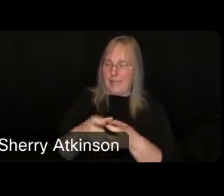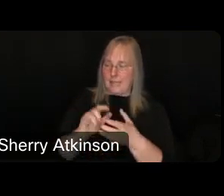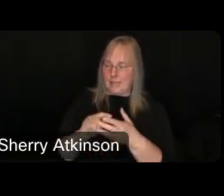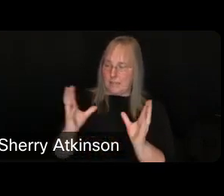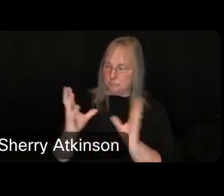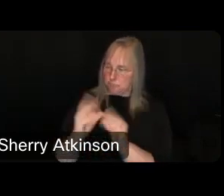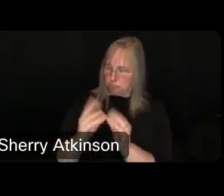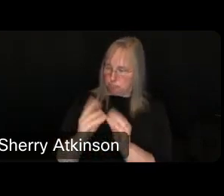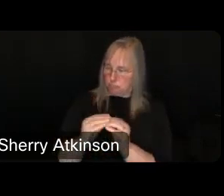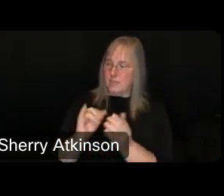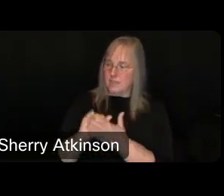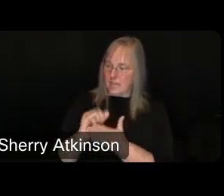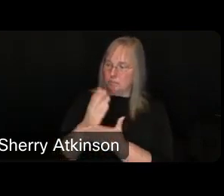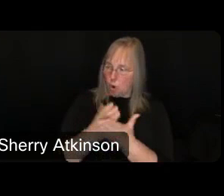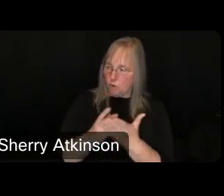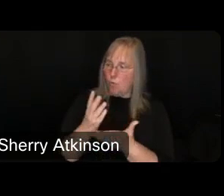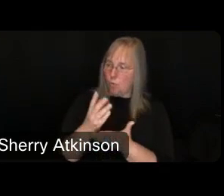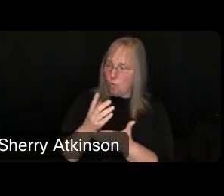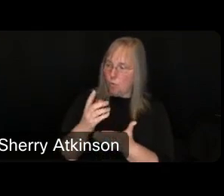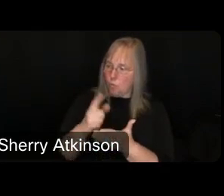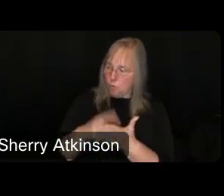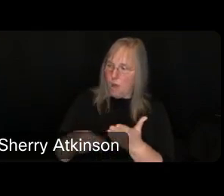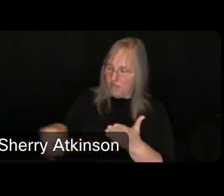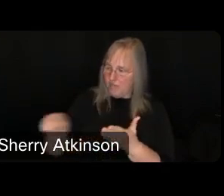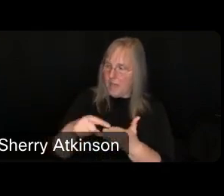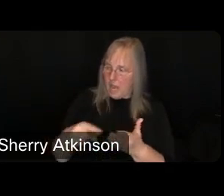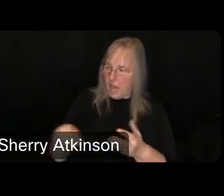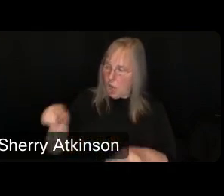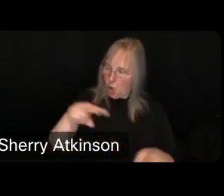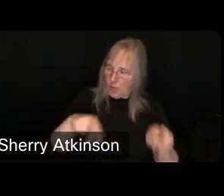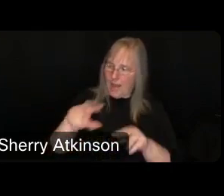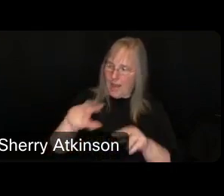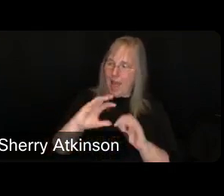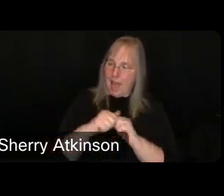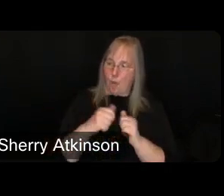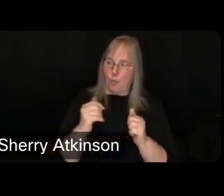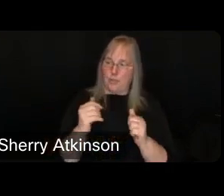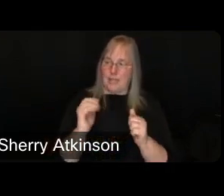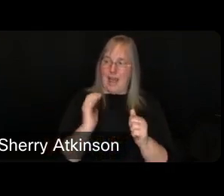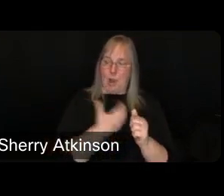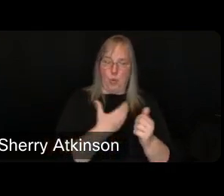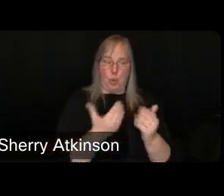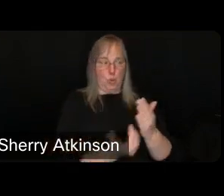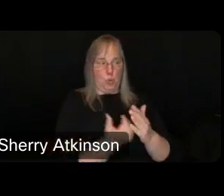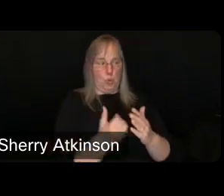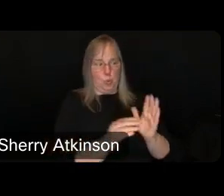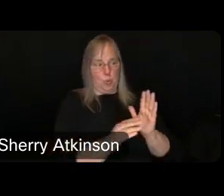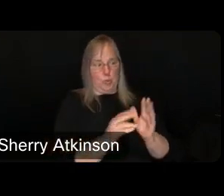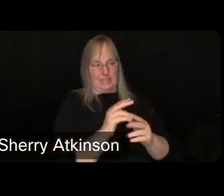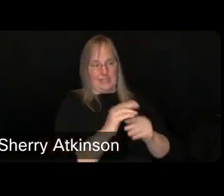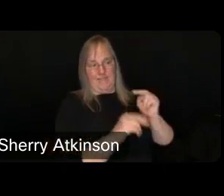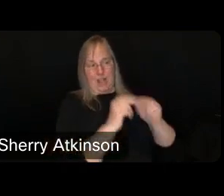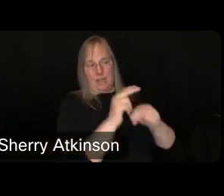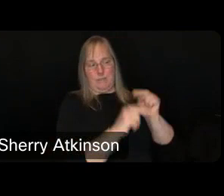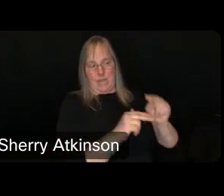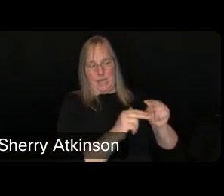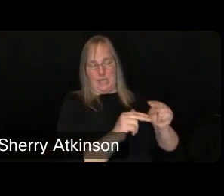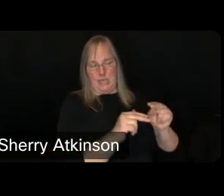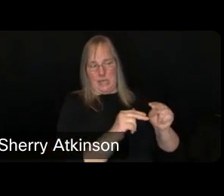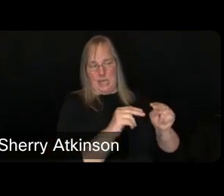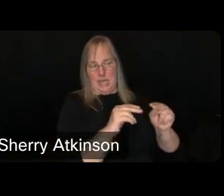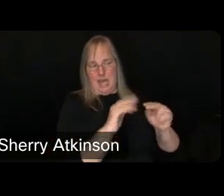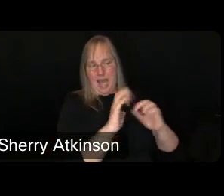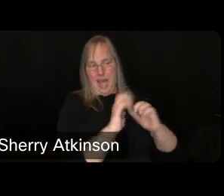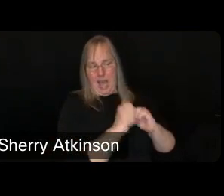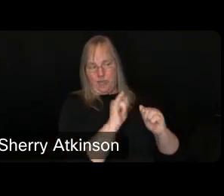they look at, right? How is our new development, really impacting